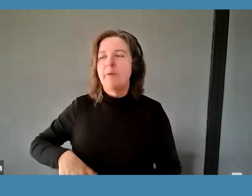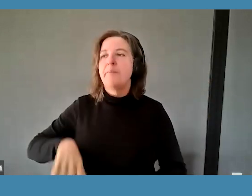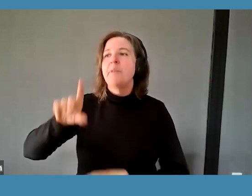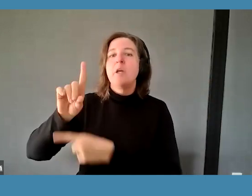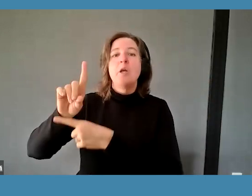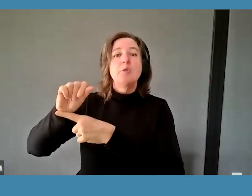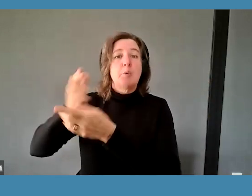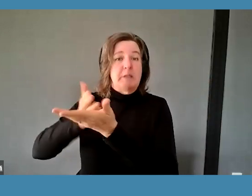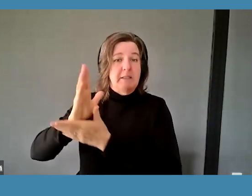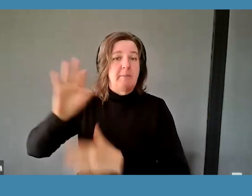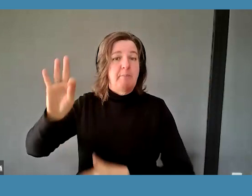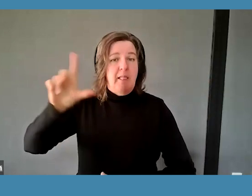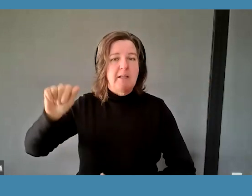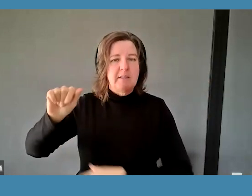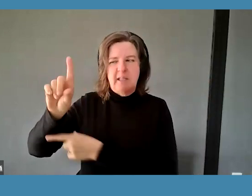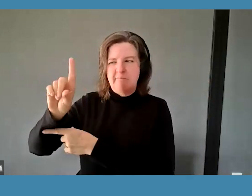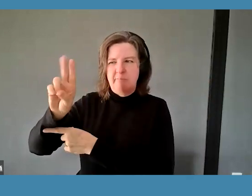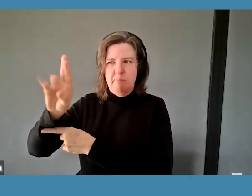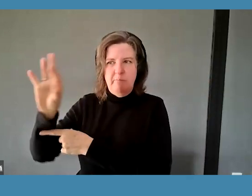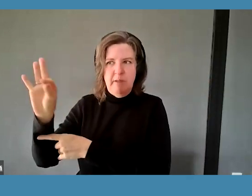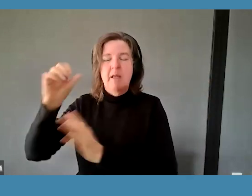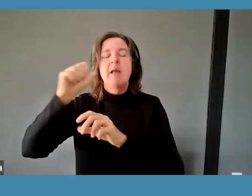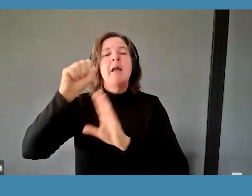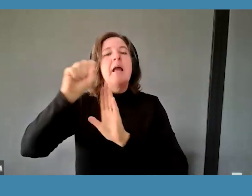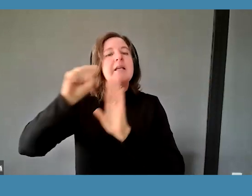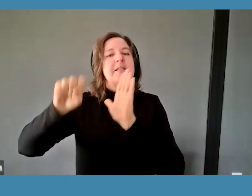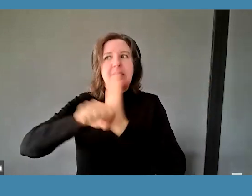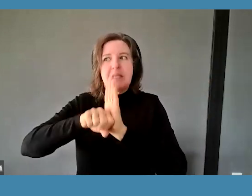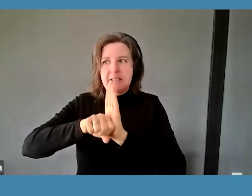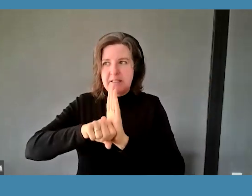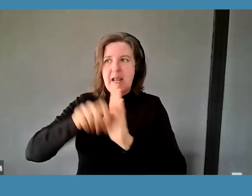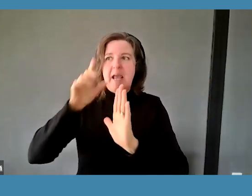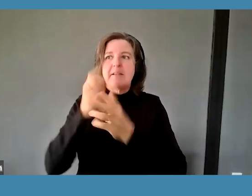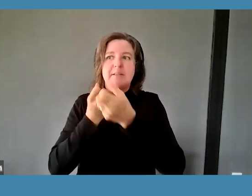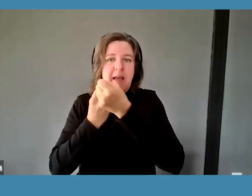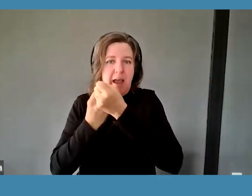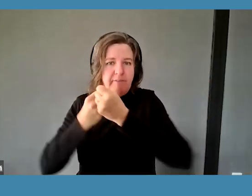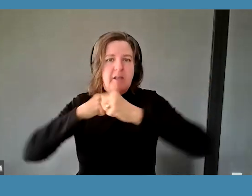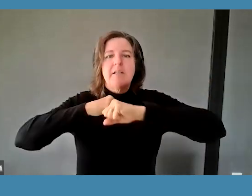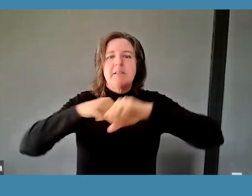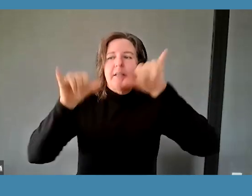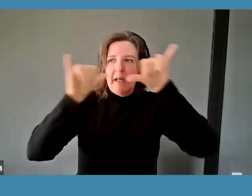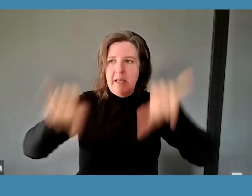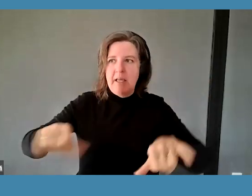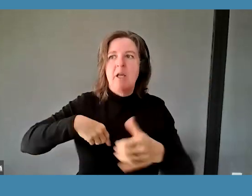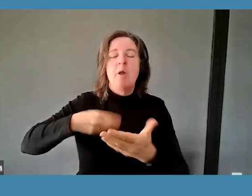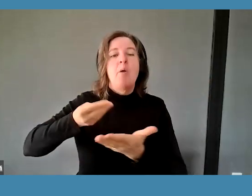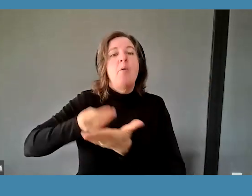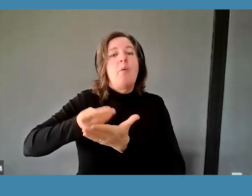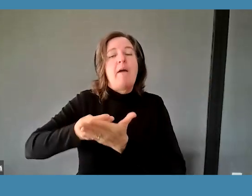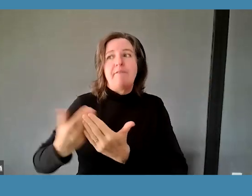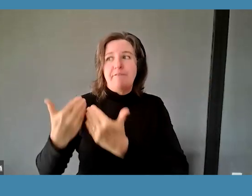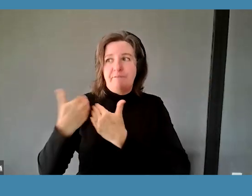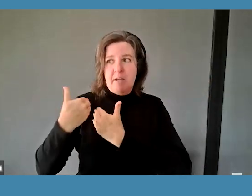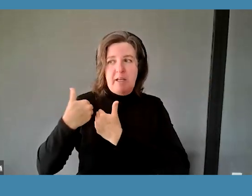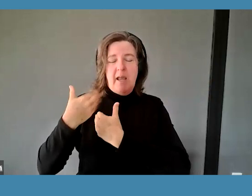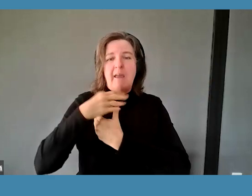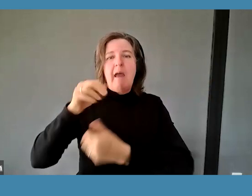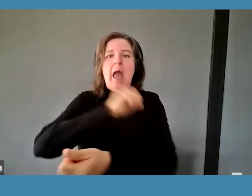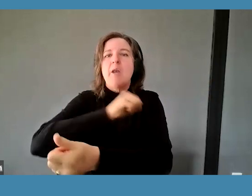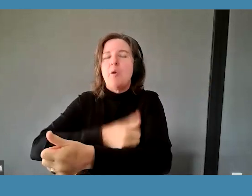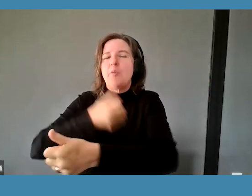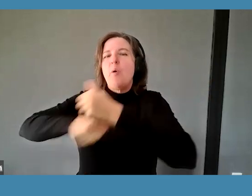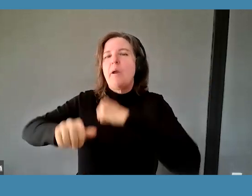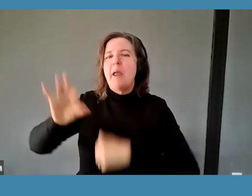state's protection and advocacy system. We have funding, responsibility, and authority under 9 grant programs from the federal